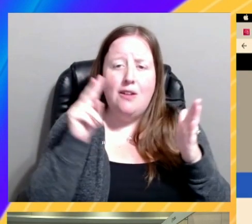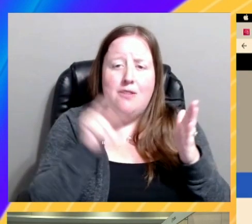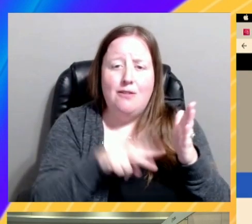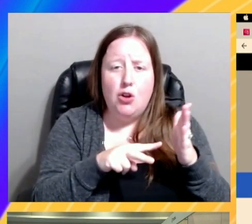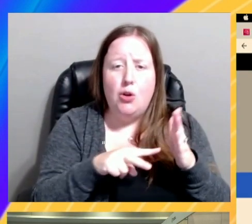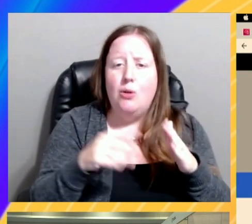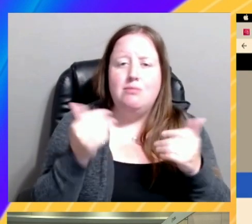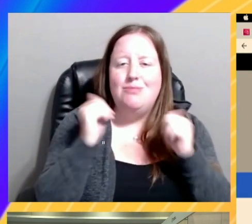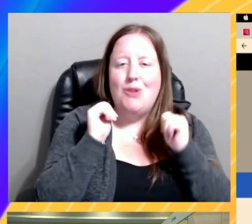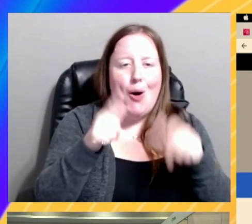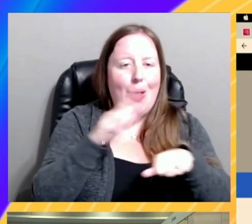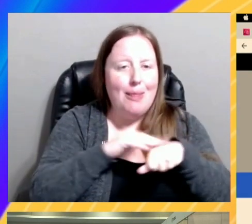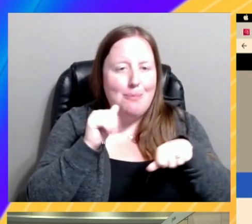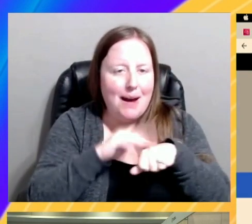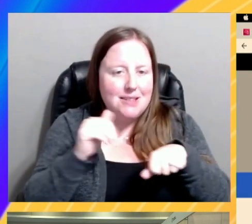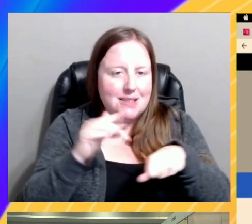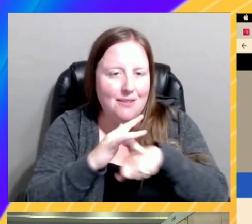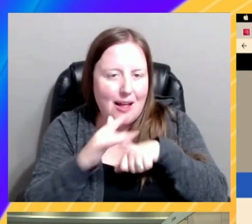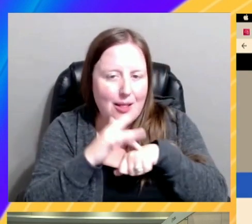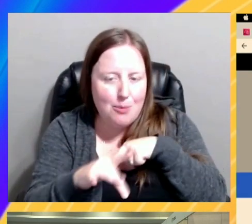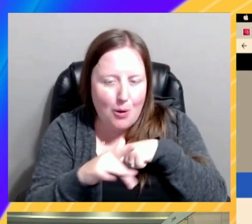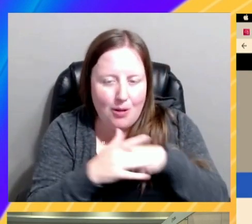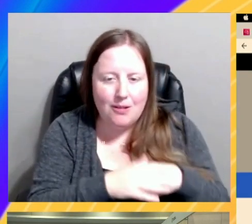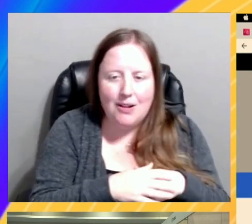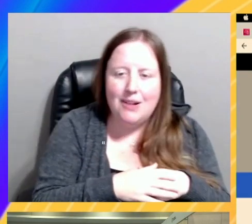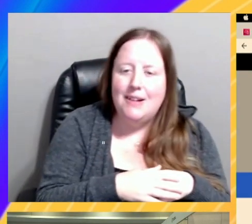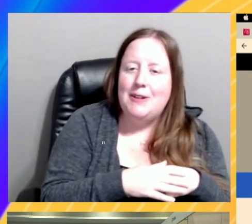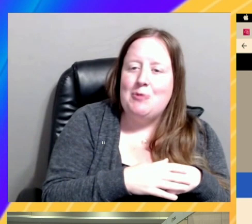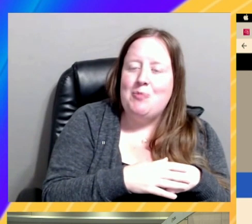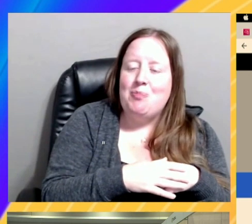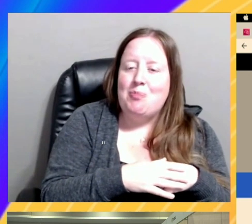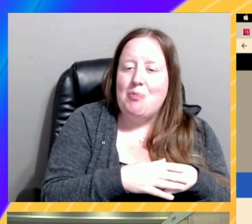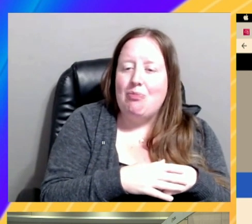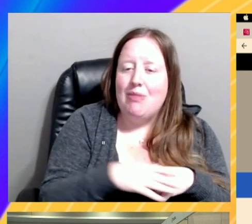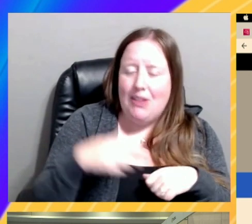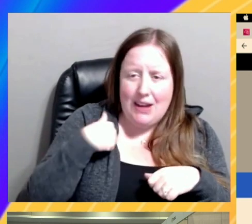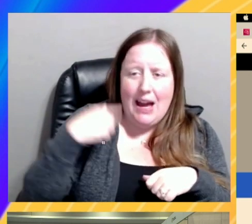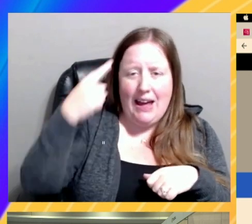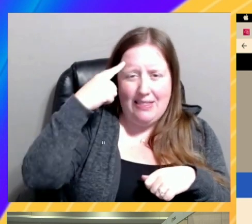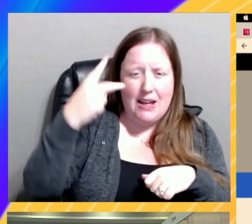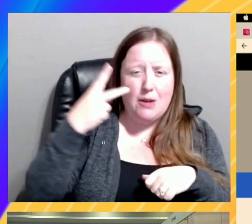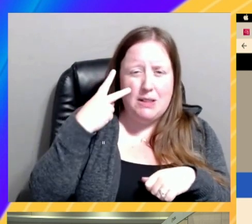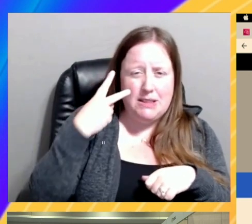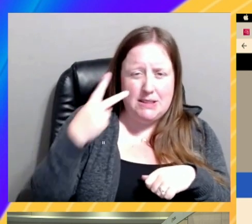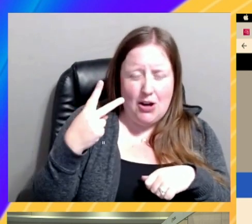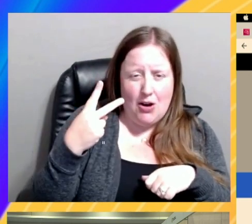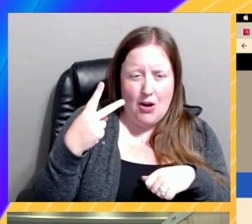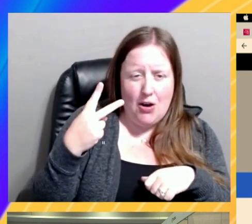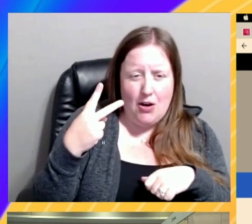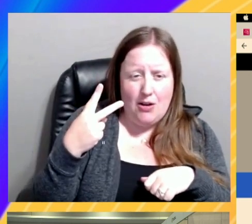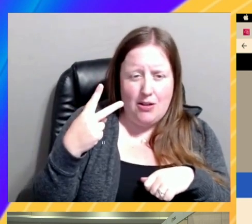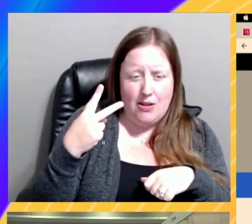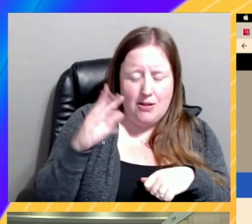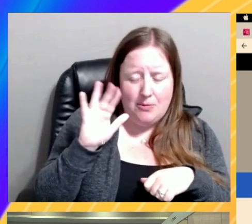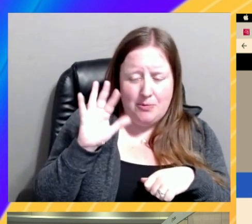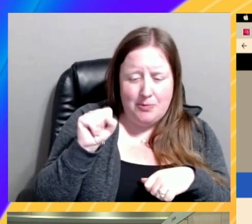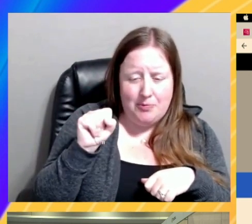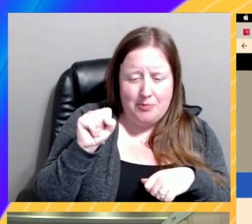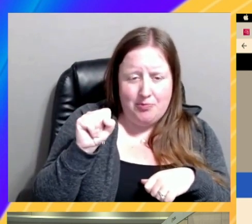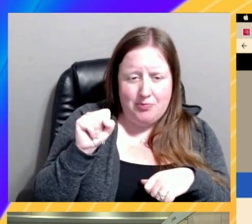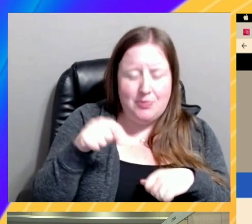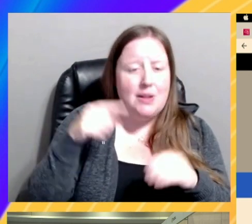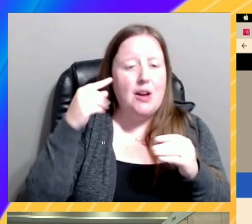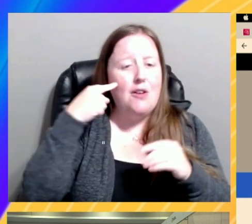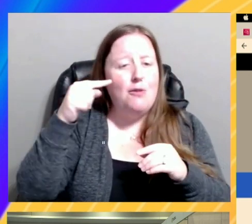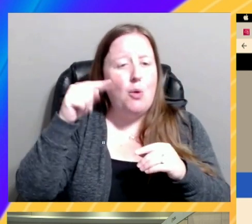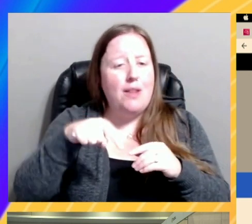can adopt them if you want. No, what's funny is that I think we saw the traceability. We saw the in X-ray,